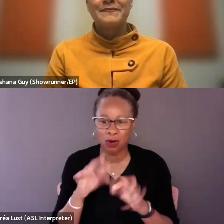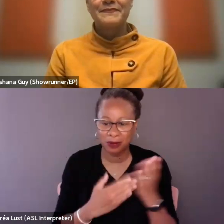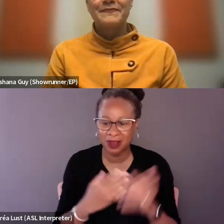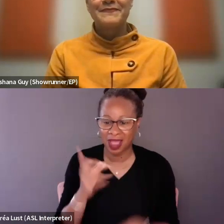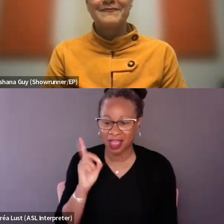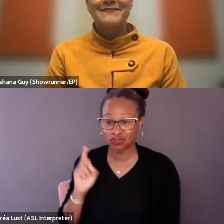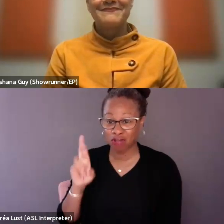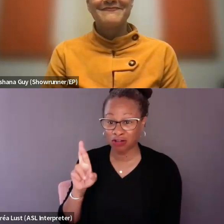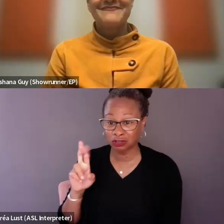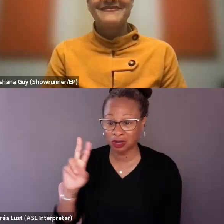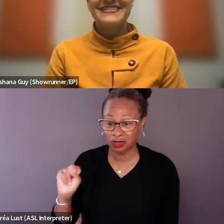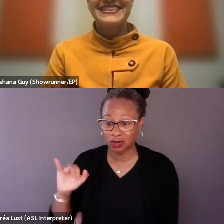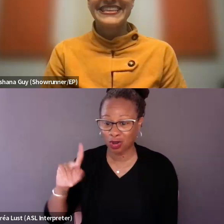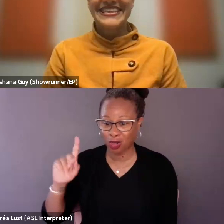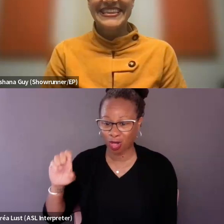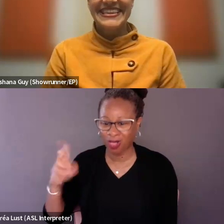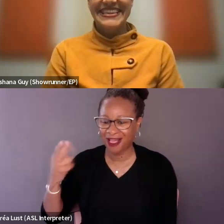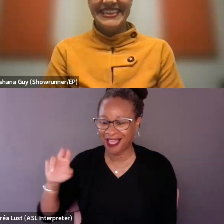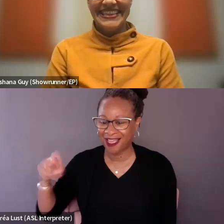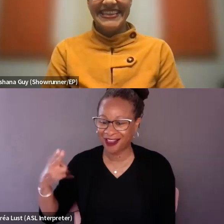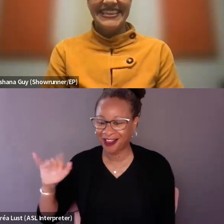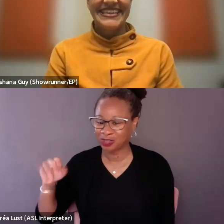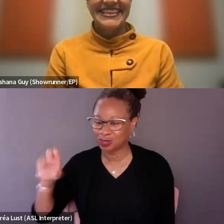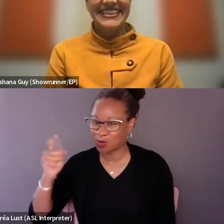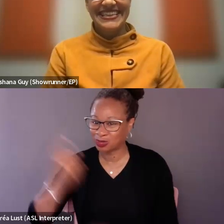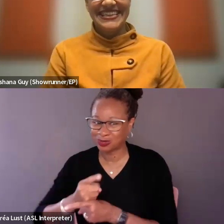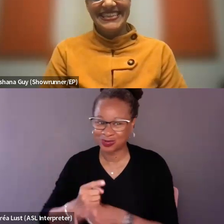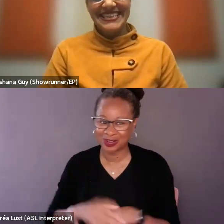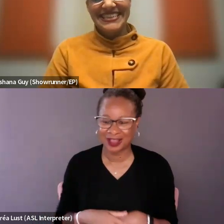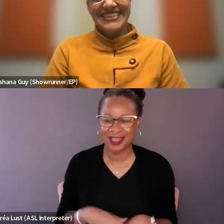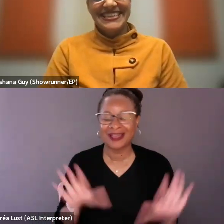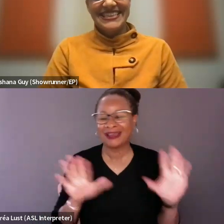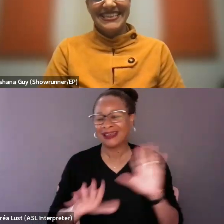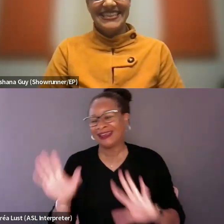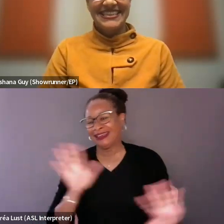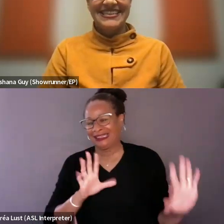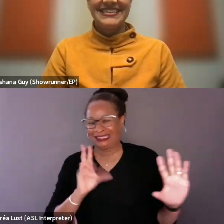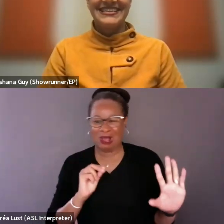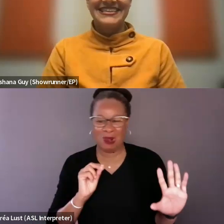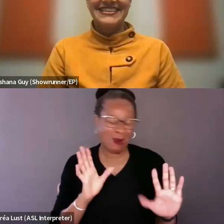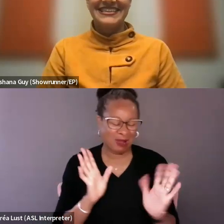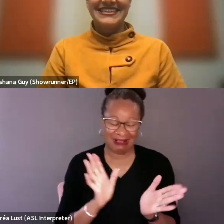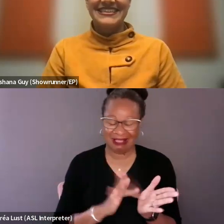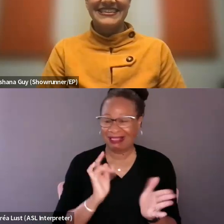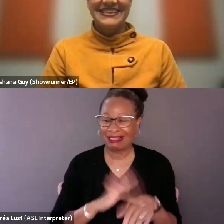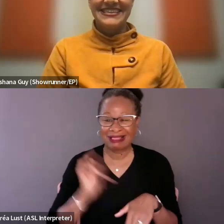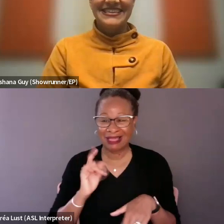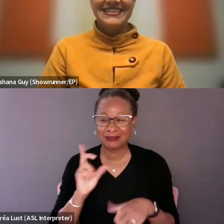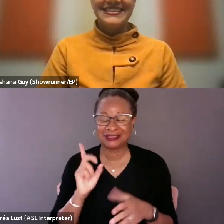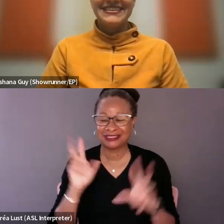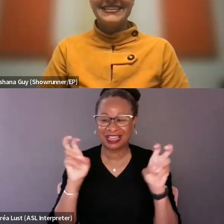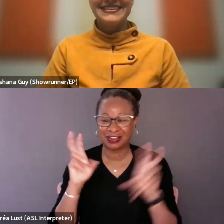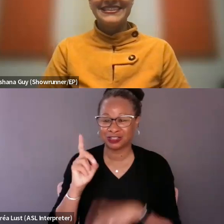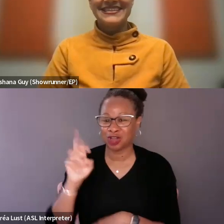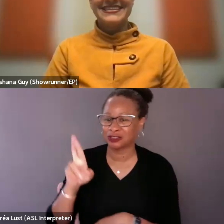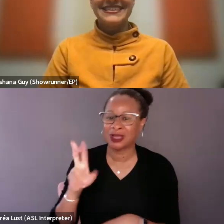Dr. Nikole-Hannah Jones. No, listen, I cannot claim the title of doctor because people actually